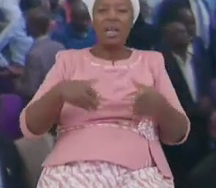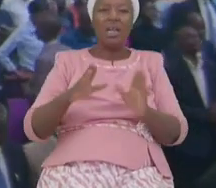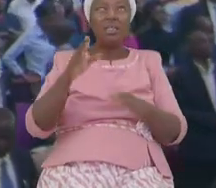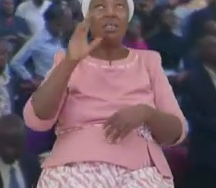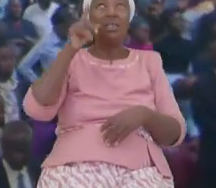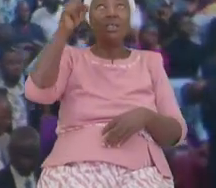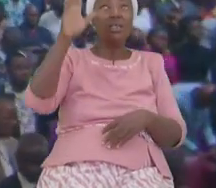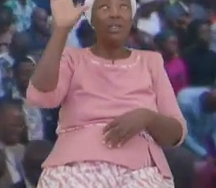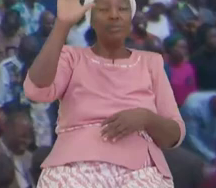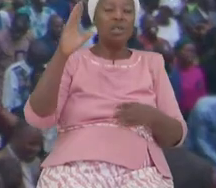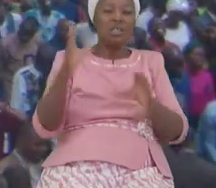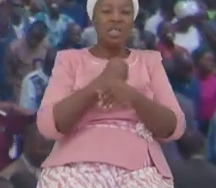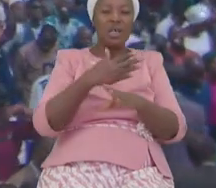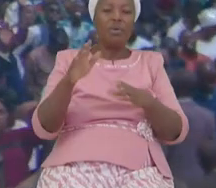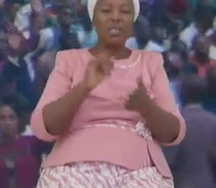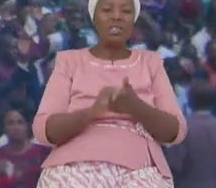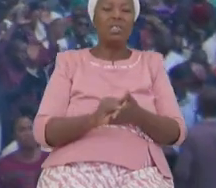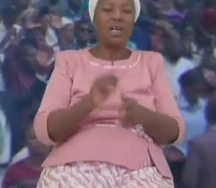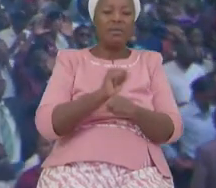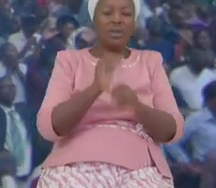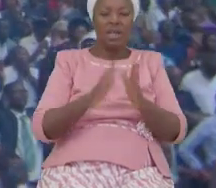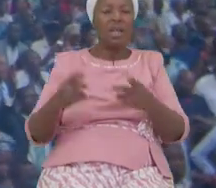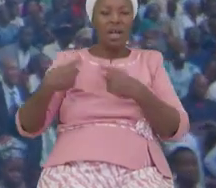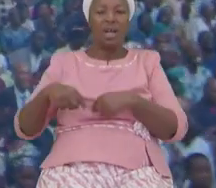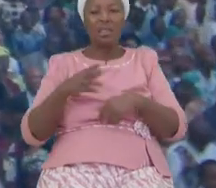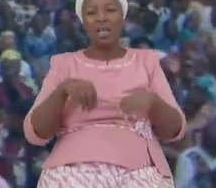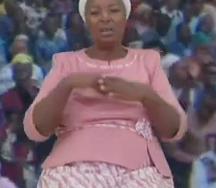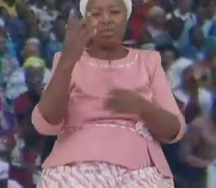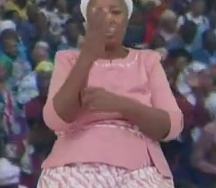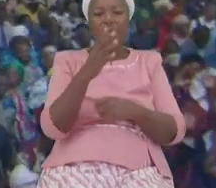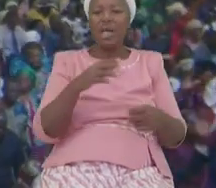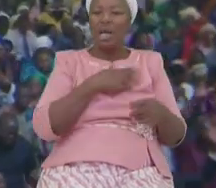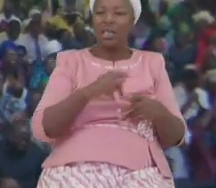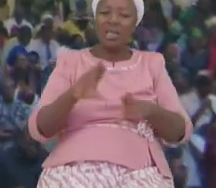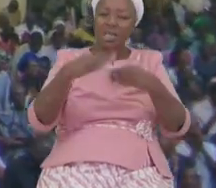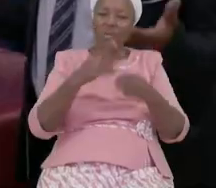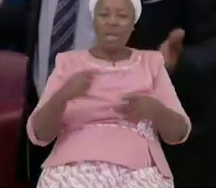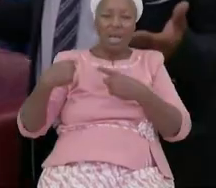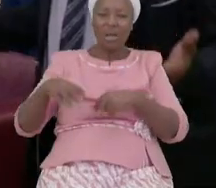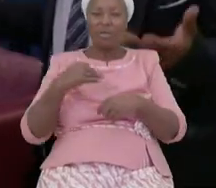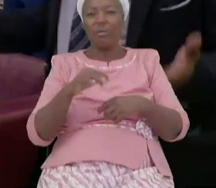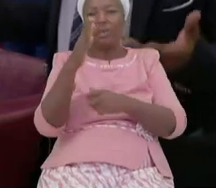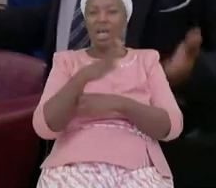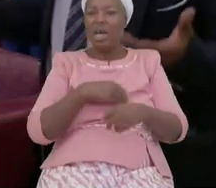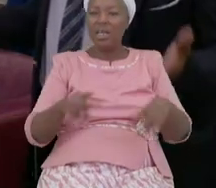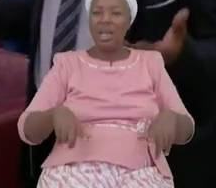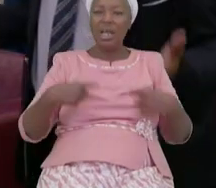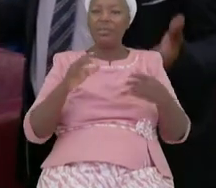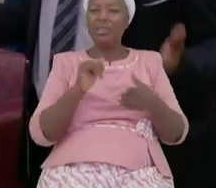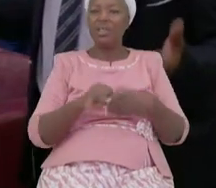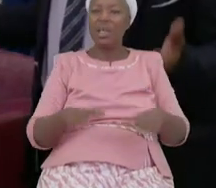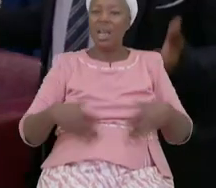heart out of your flesh, and give you a heart of flesh, a life that you live like Christ this year. You